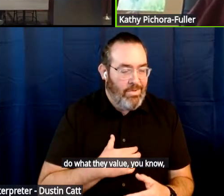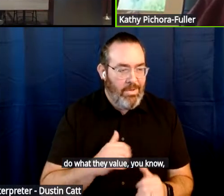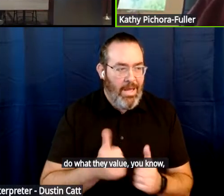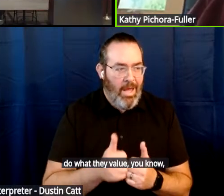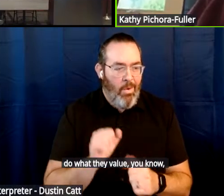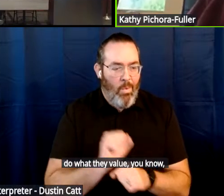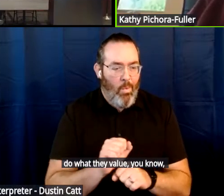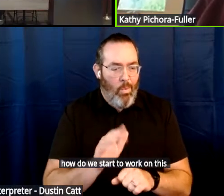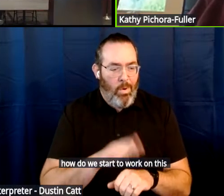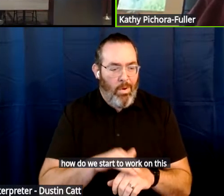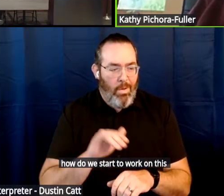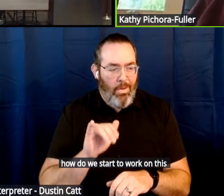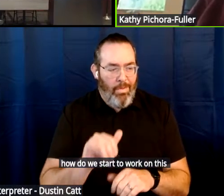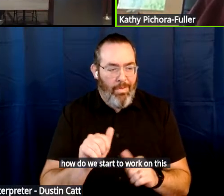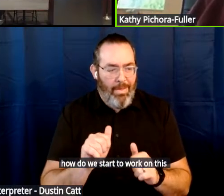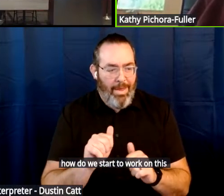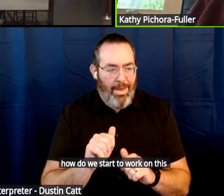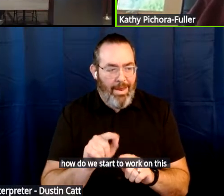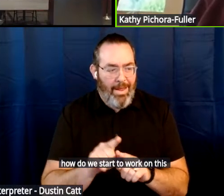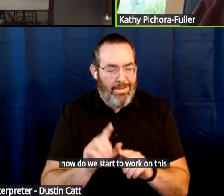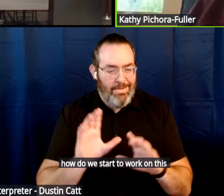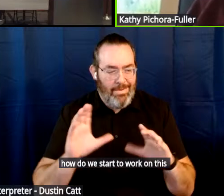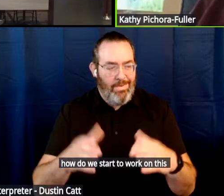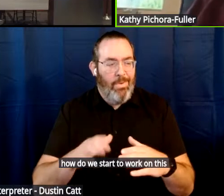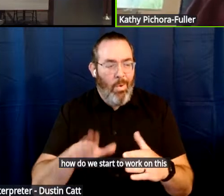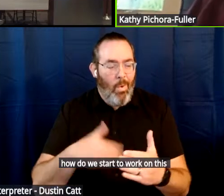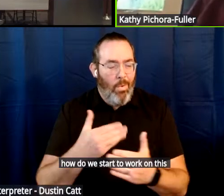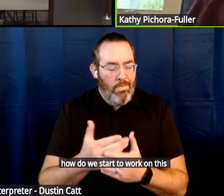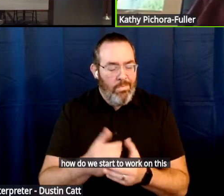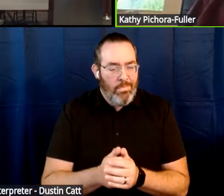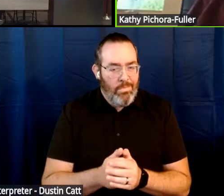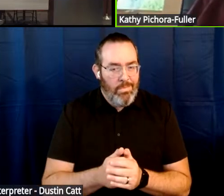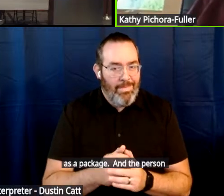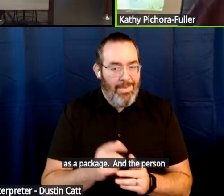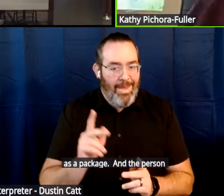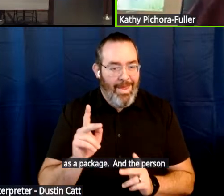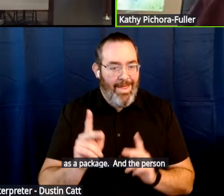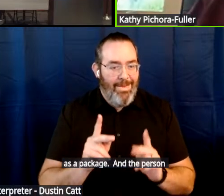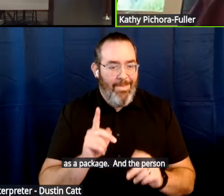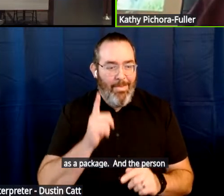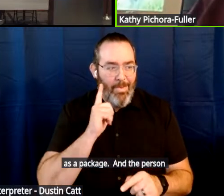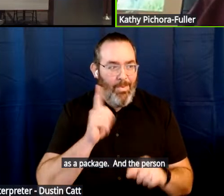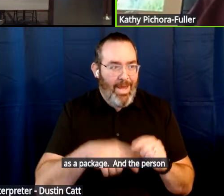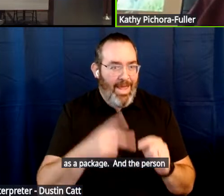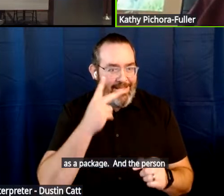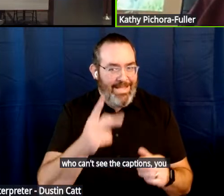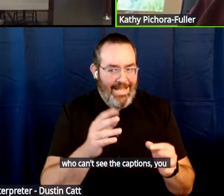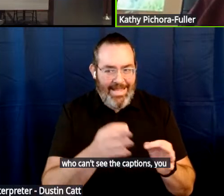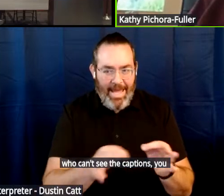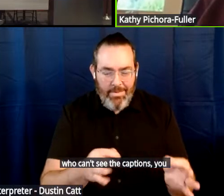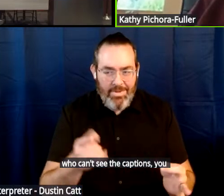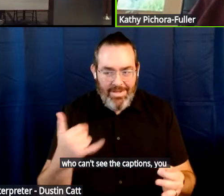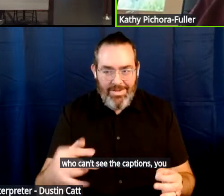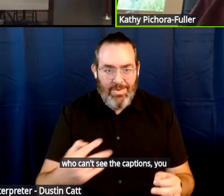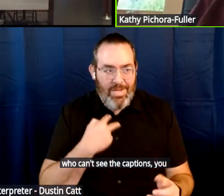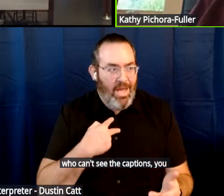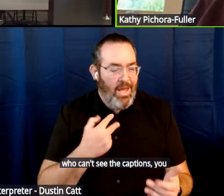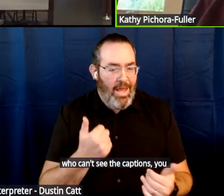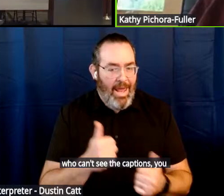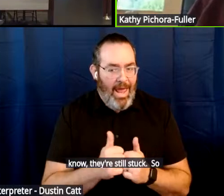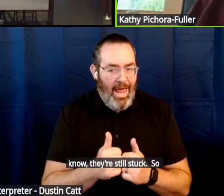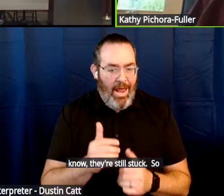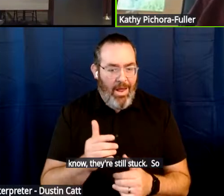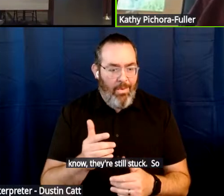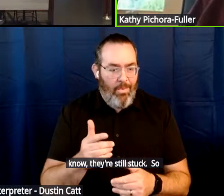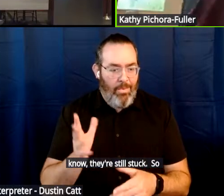And the person who can't see the captions, they're still stuck. So how do we get them to see the captions